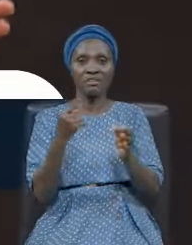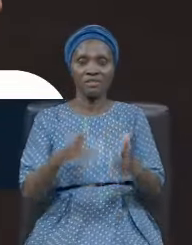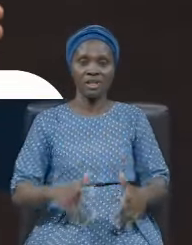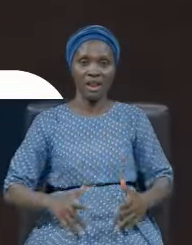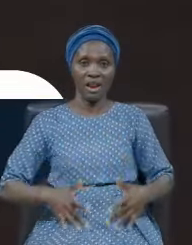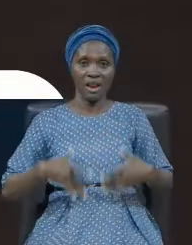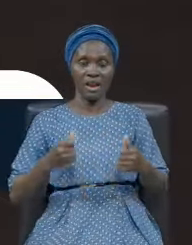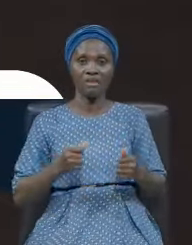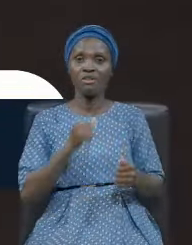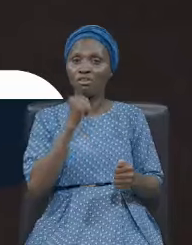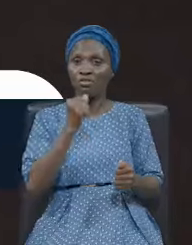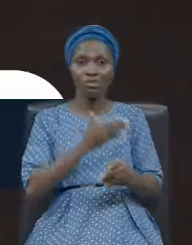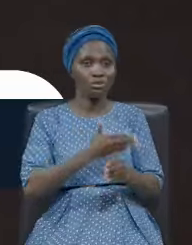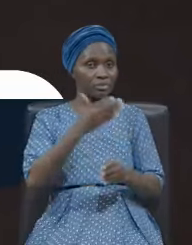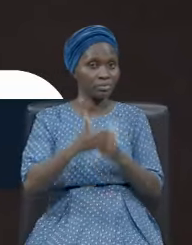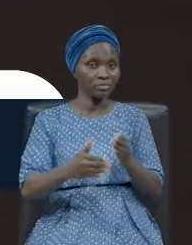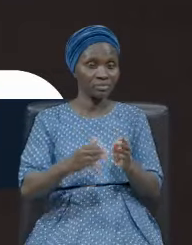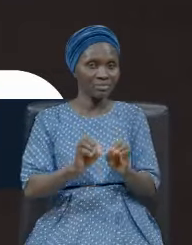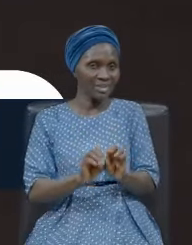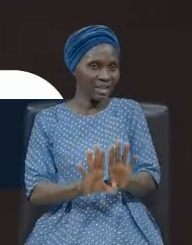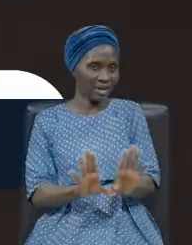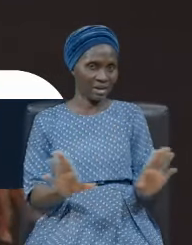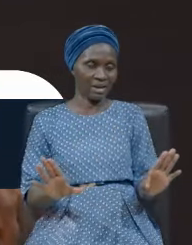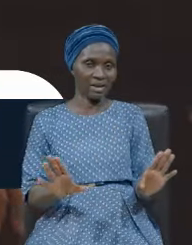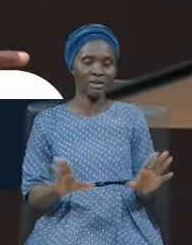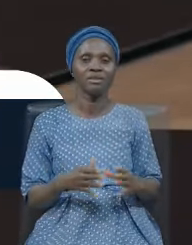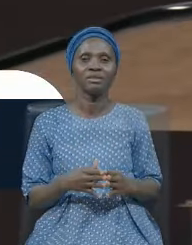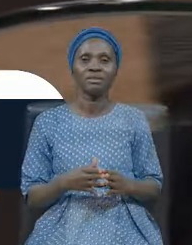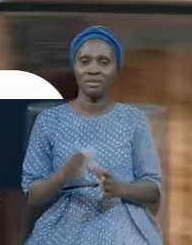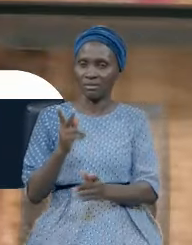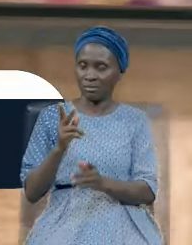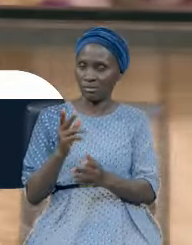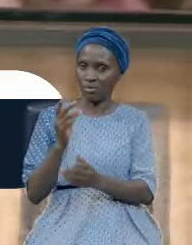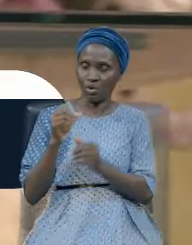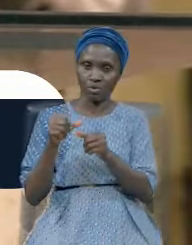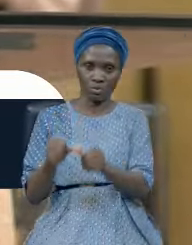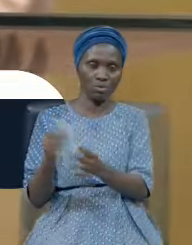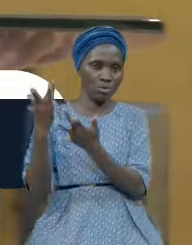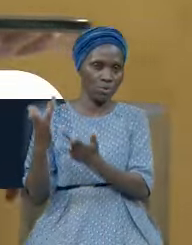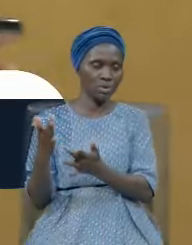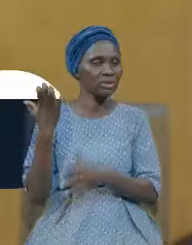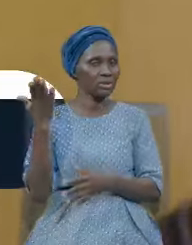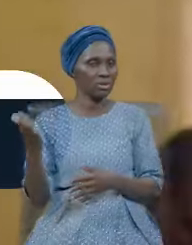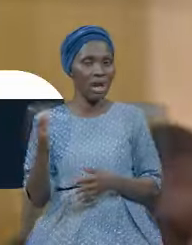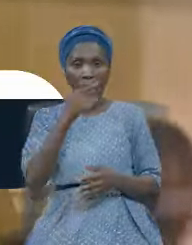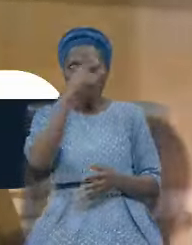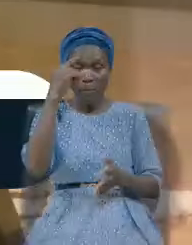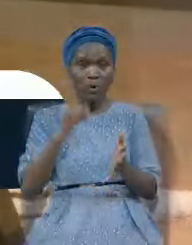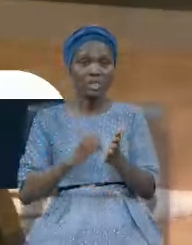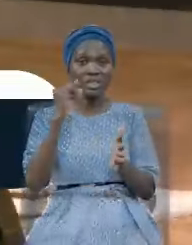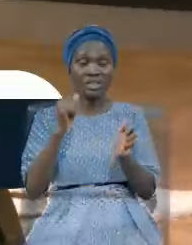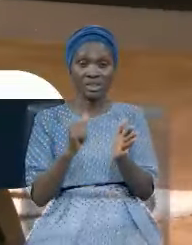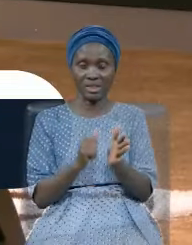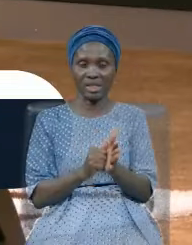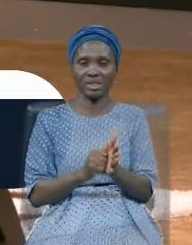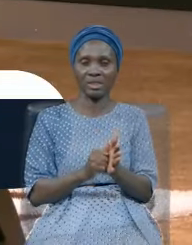become transparent, holding on there. Because it is that tenacious faith that makes us